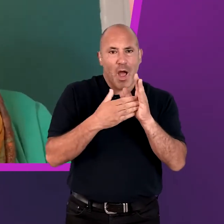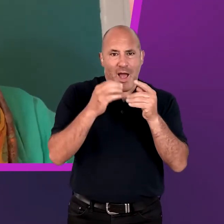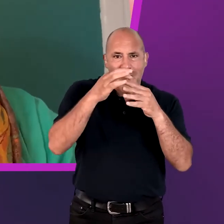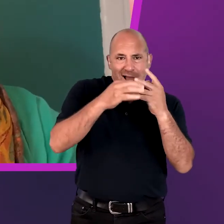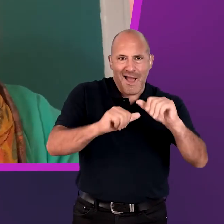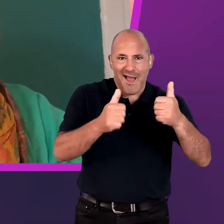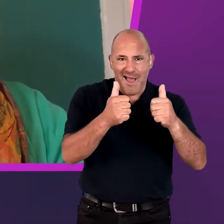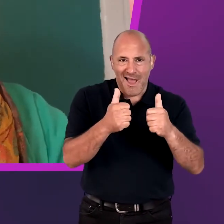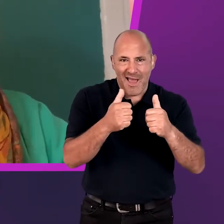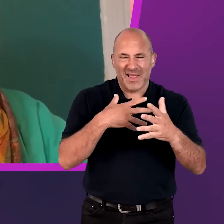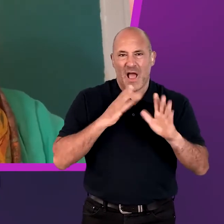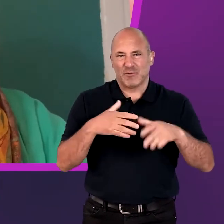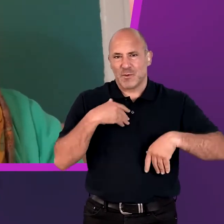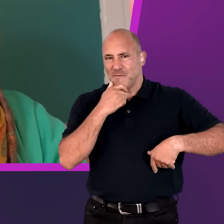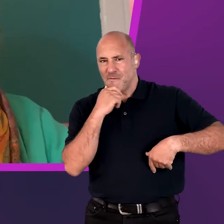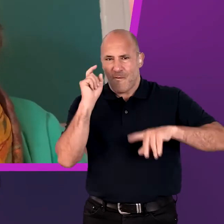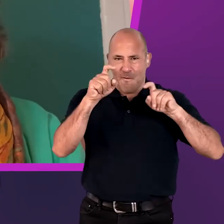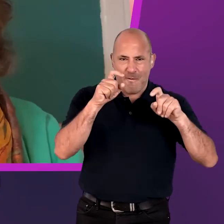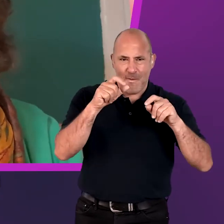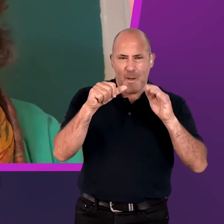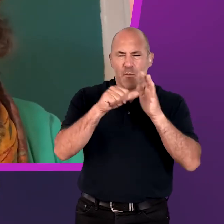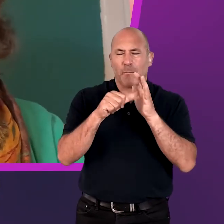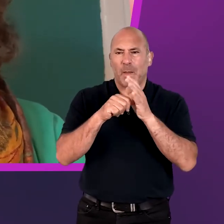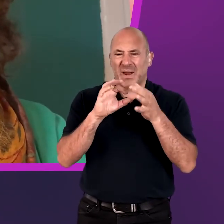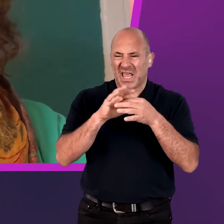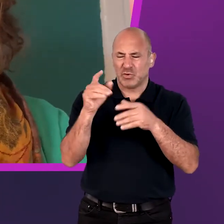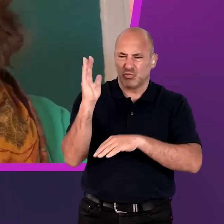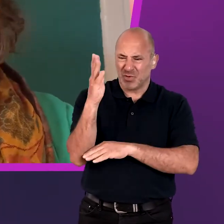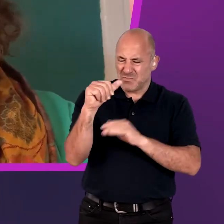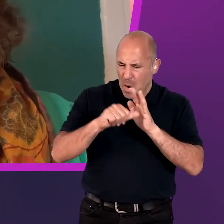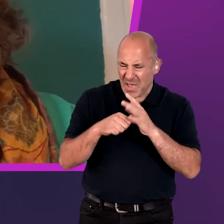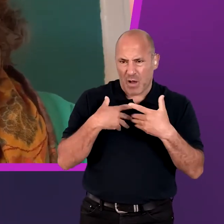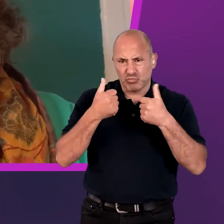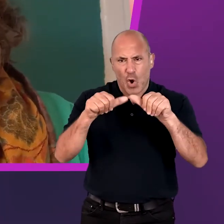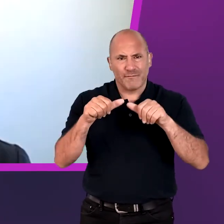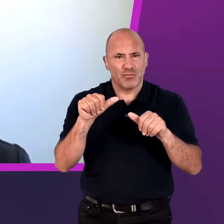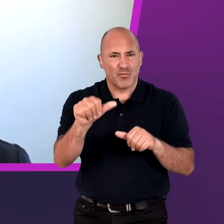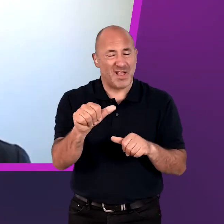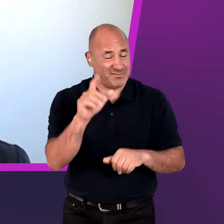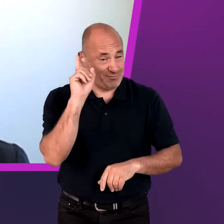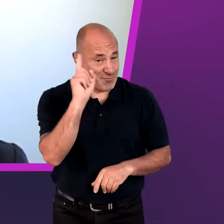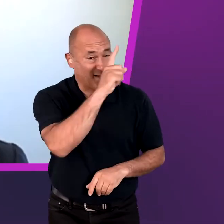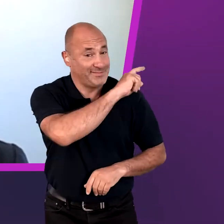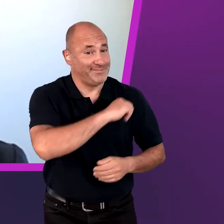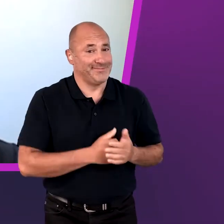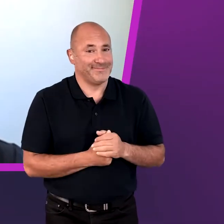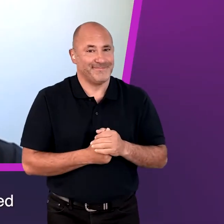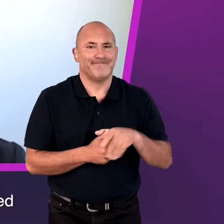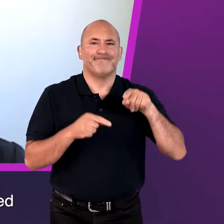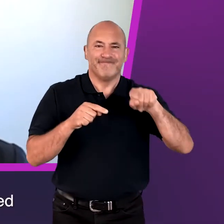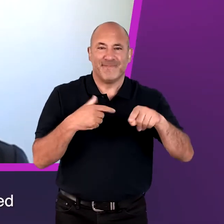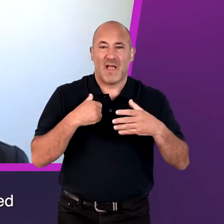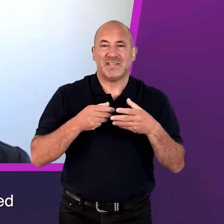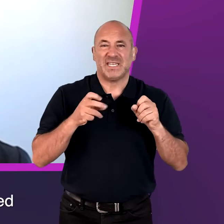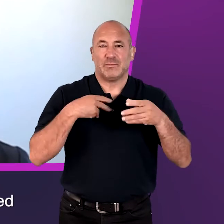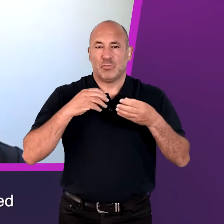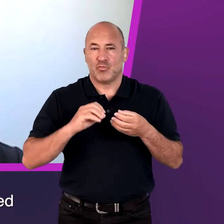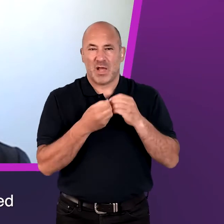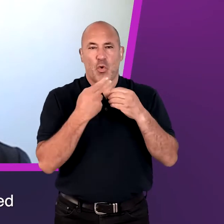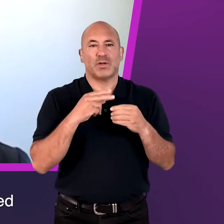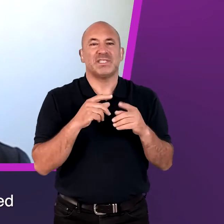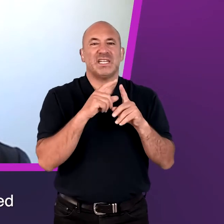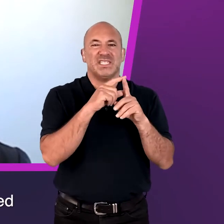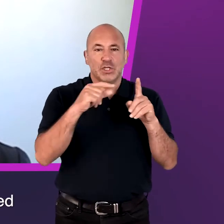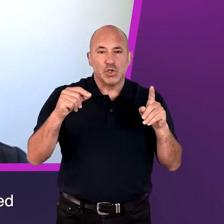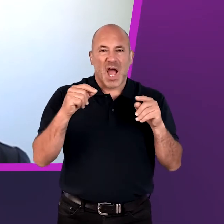do that because of the additional benefits they bring, and that's why we need to innovate to solve some of the problems that are caused by trees. Exactly. And to do that, we've developed